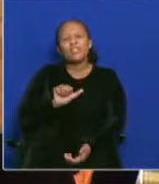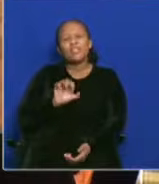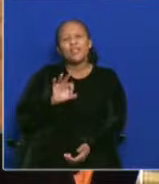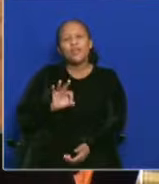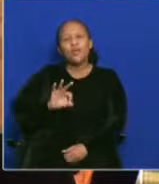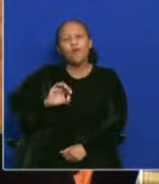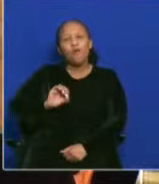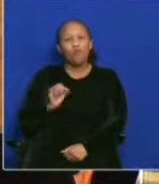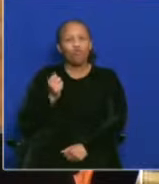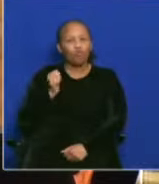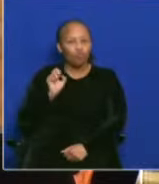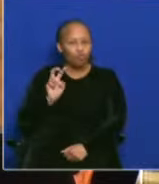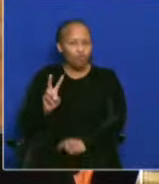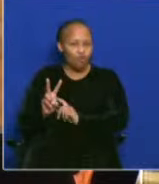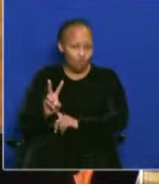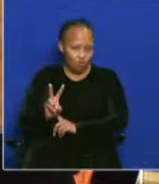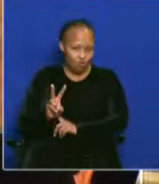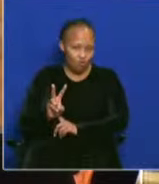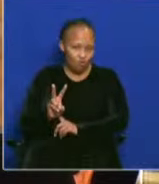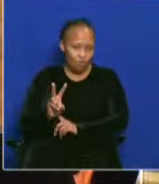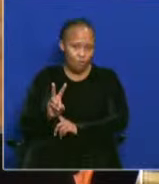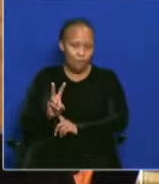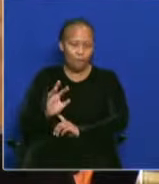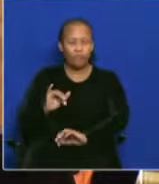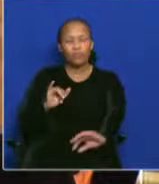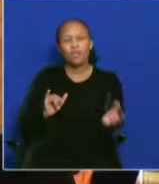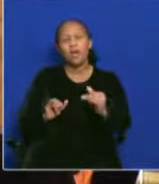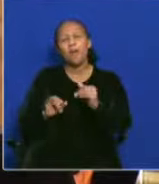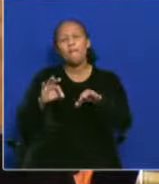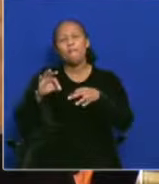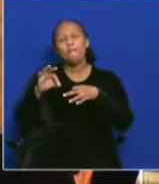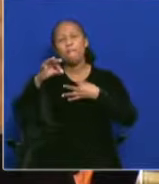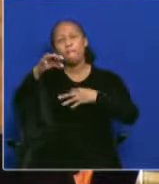6302, at the bottom of the page,